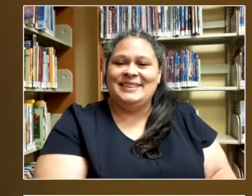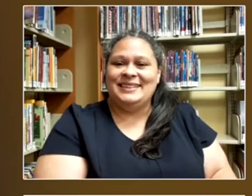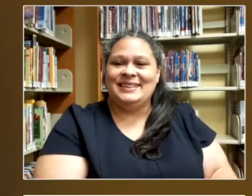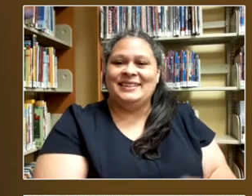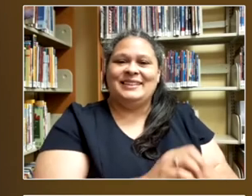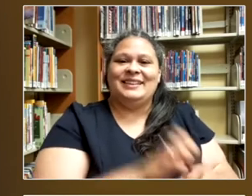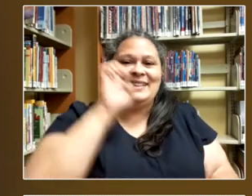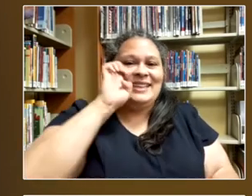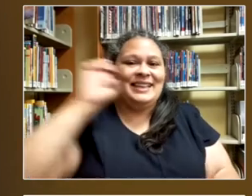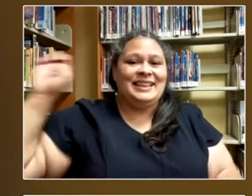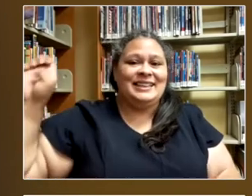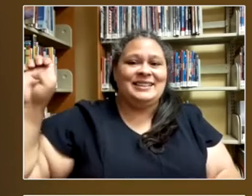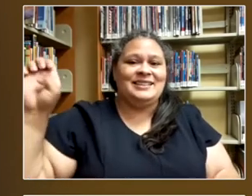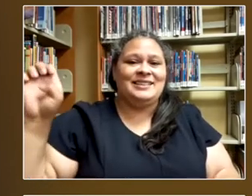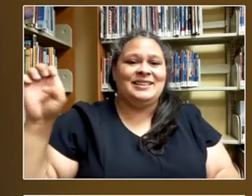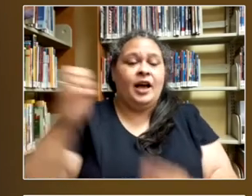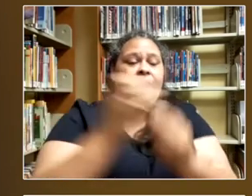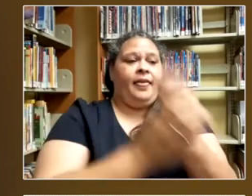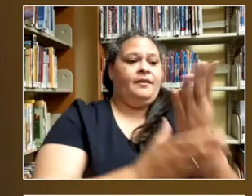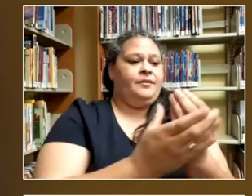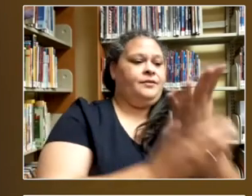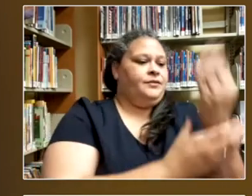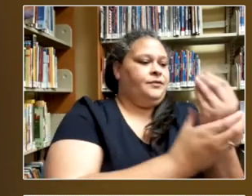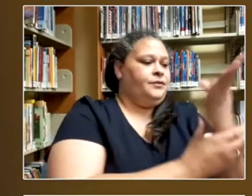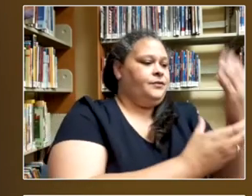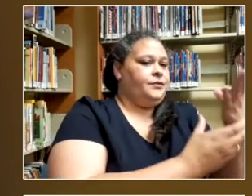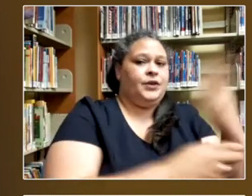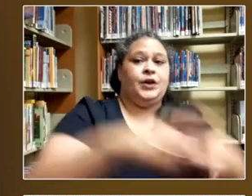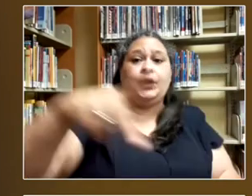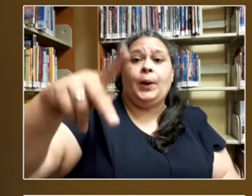Far to the east, a vast fertile plain.